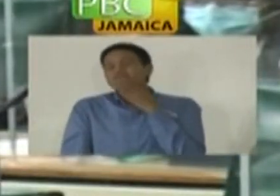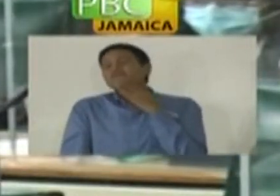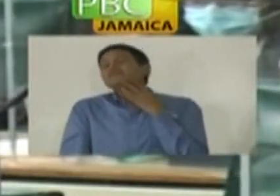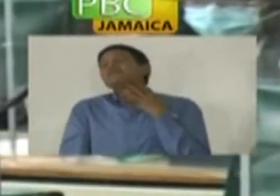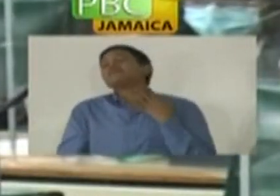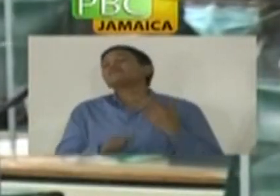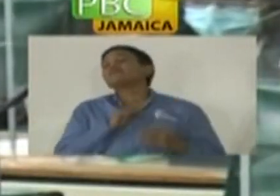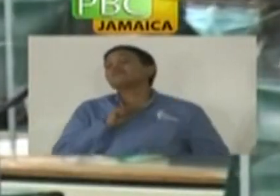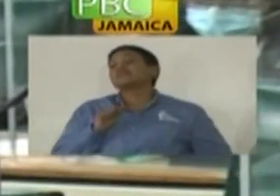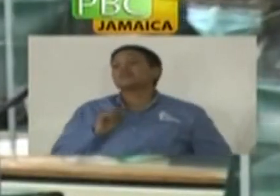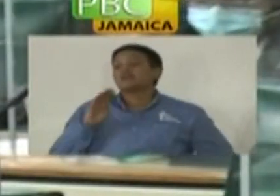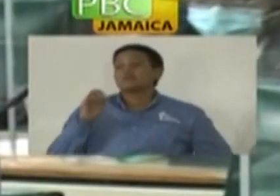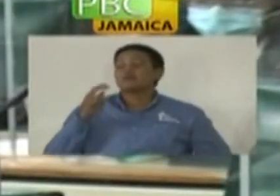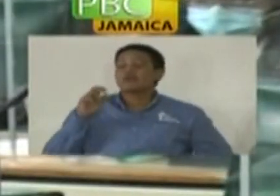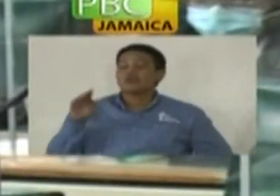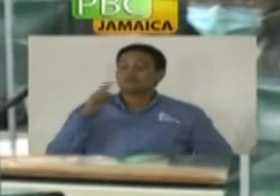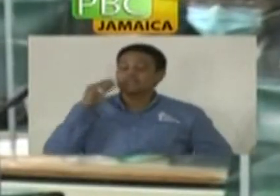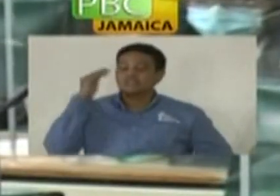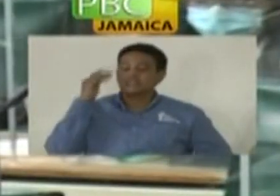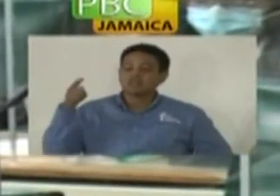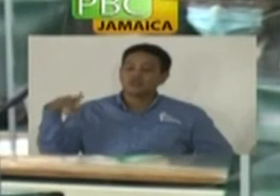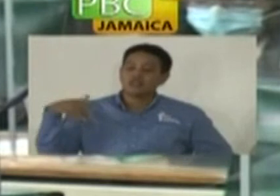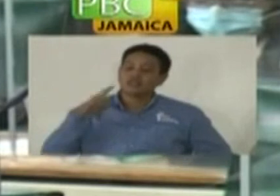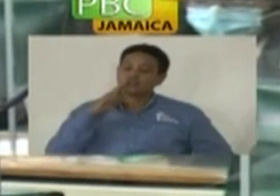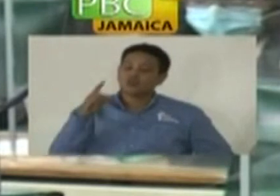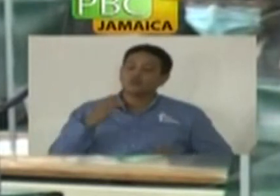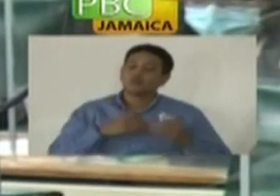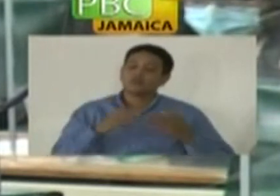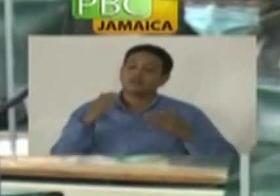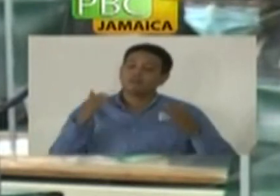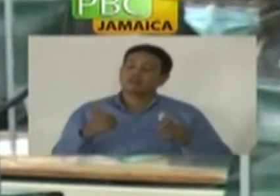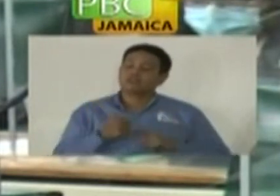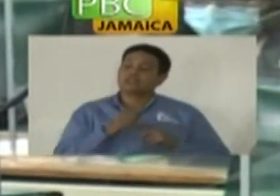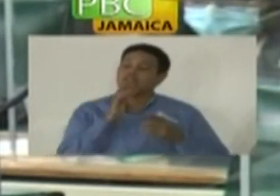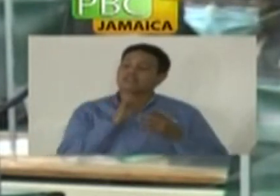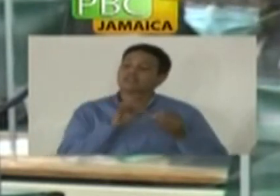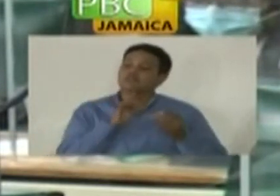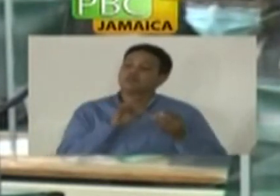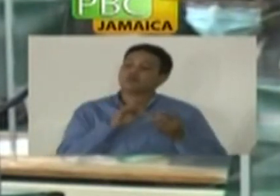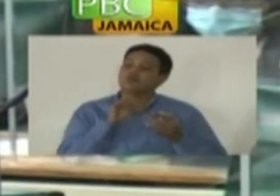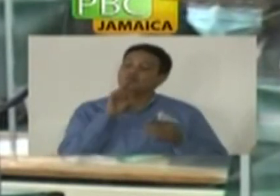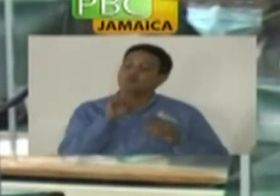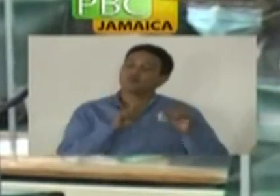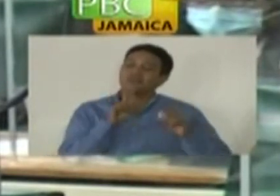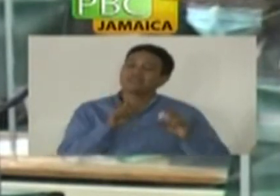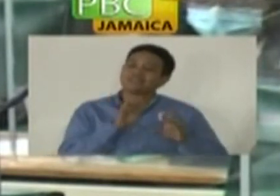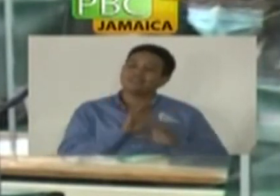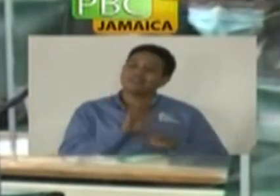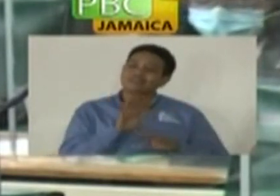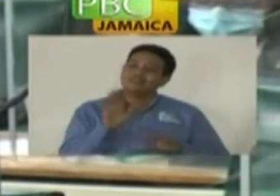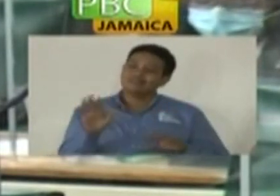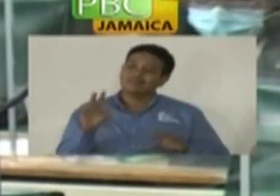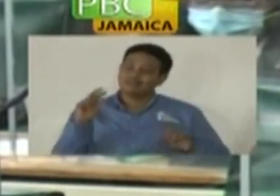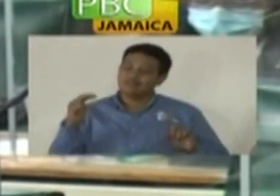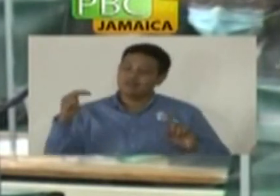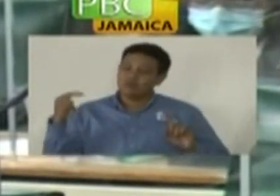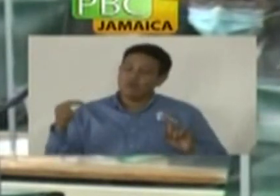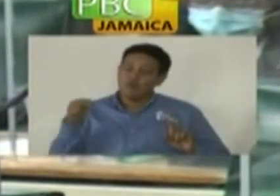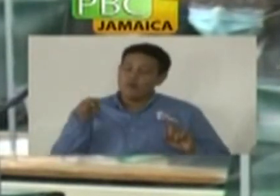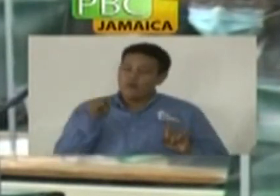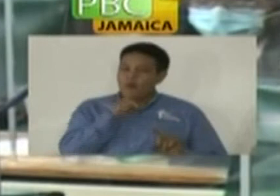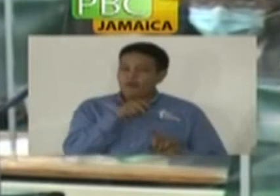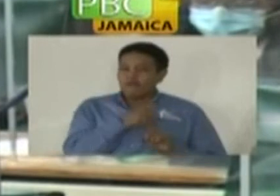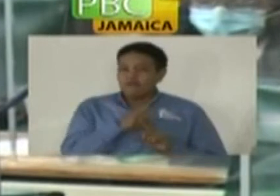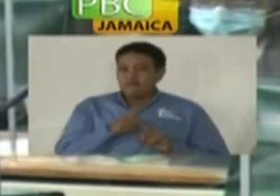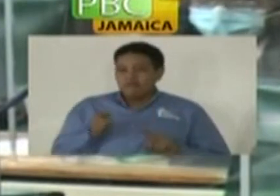Senator Briam, you had said you weren't sure whether persons had spoken to questioning the view of